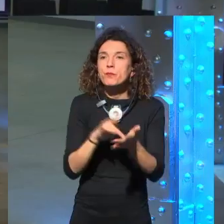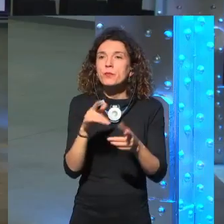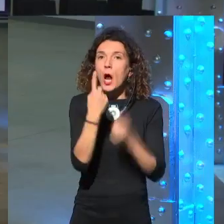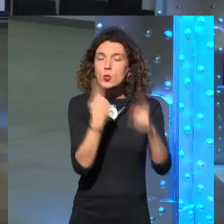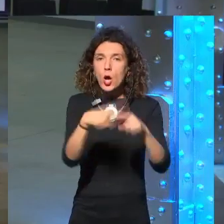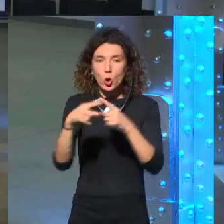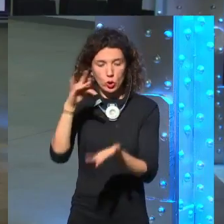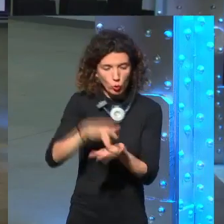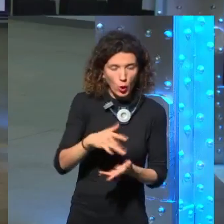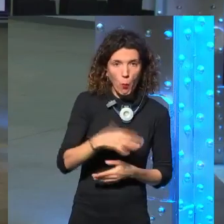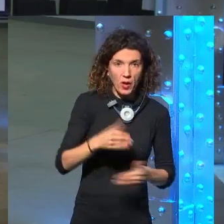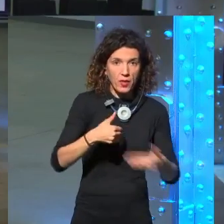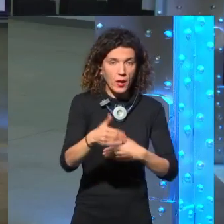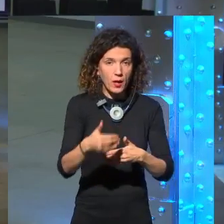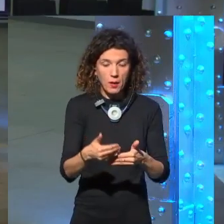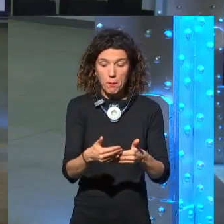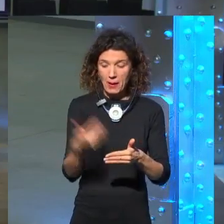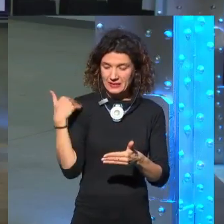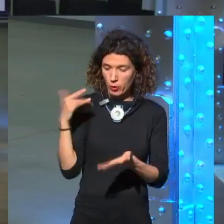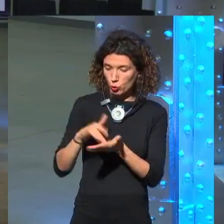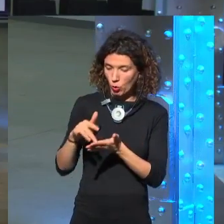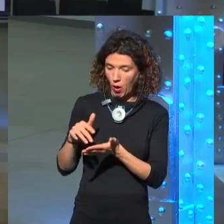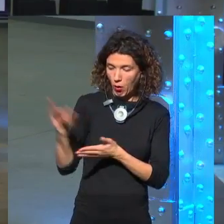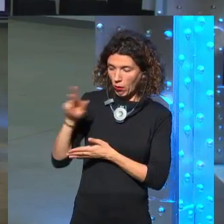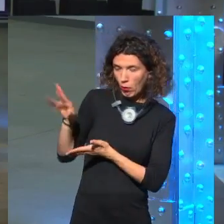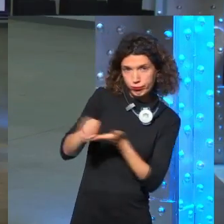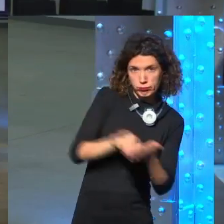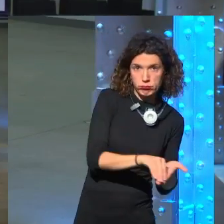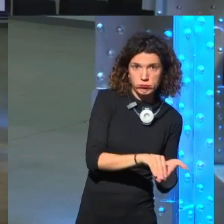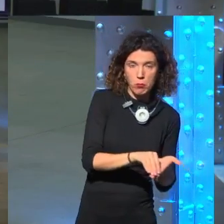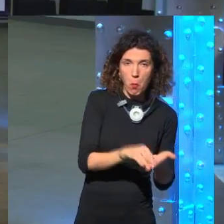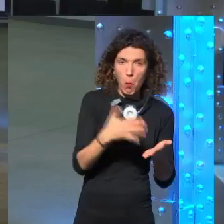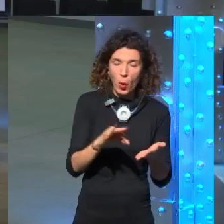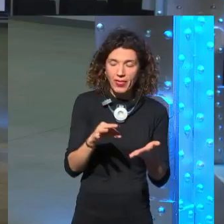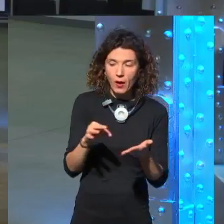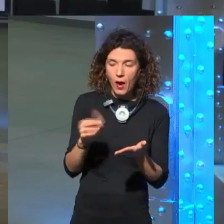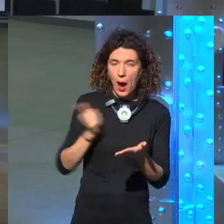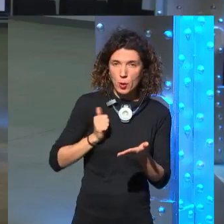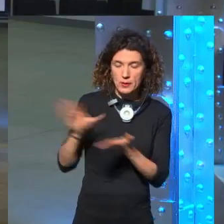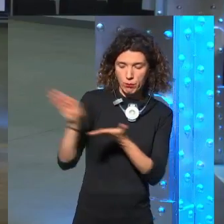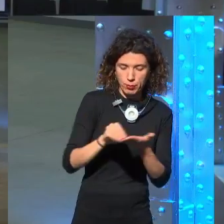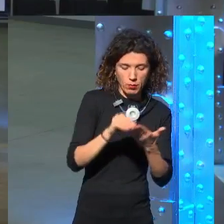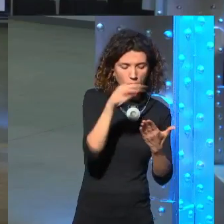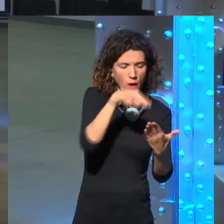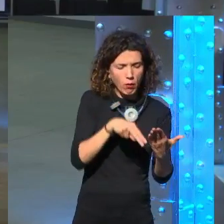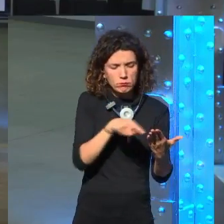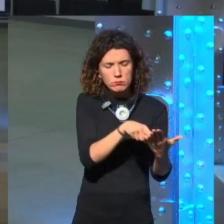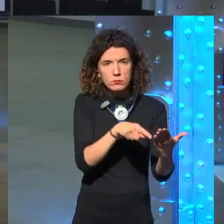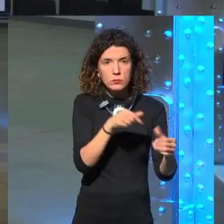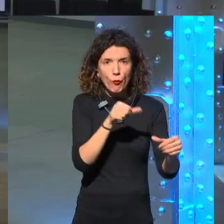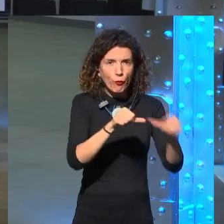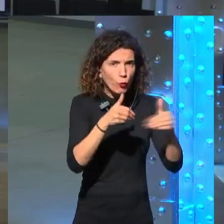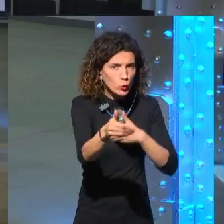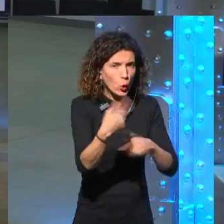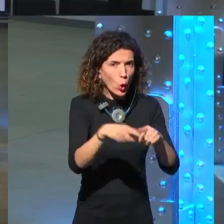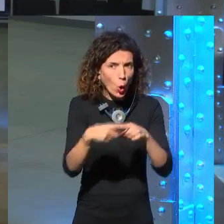in the past, and by reading those patterns we can take the pattern forward into the future and hope to know what might